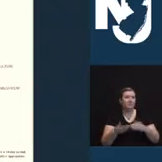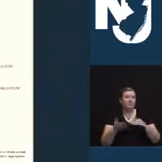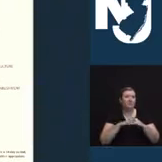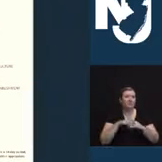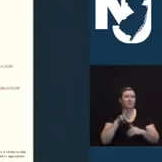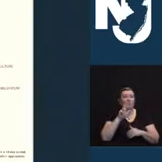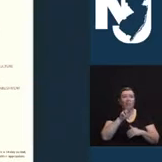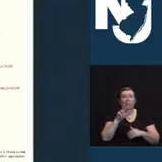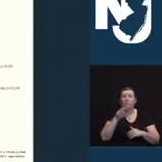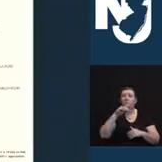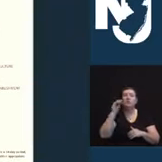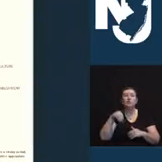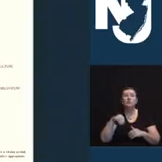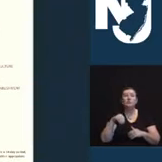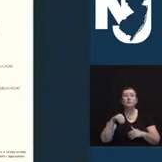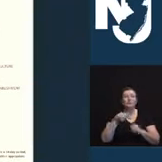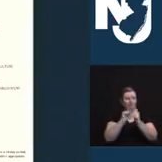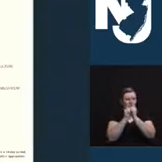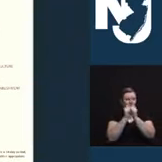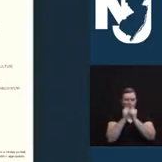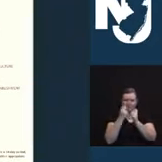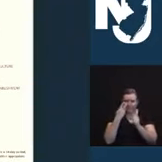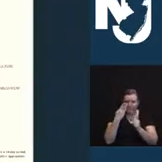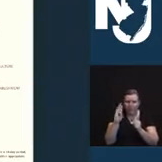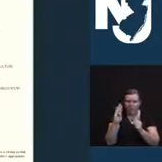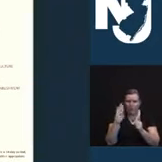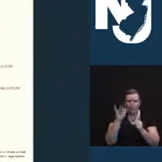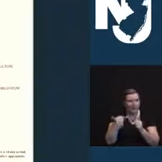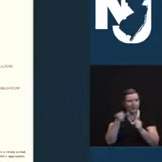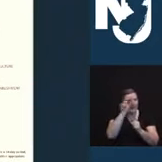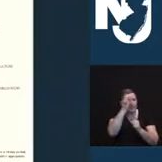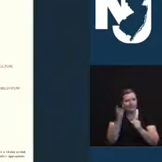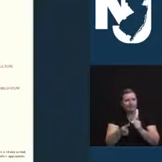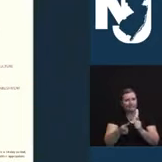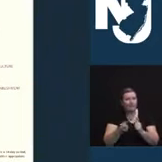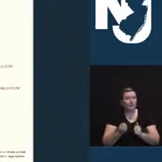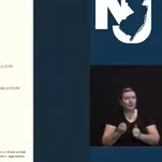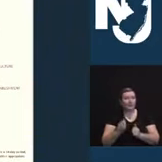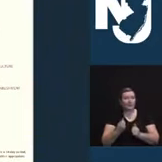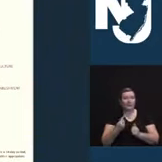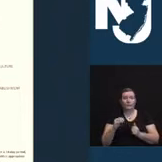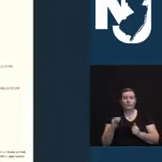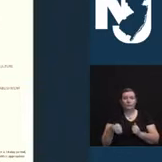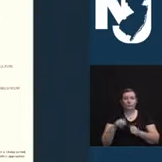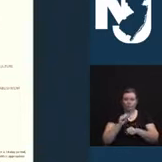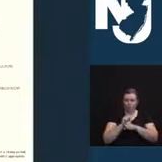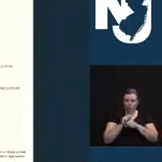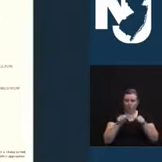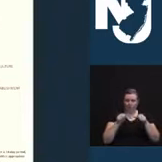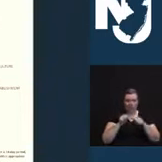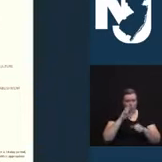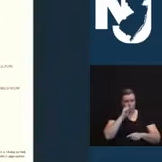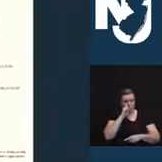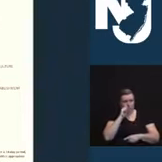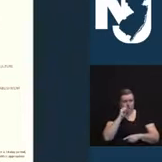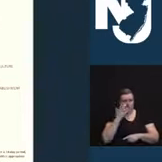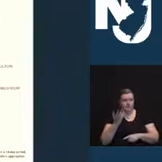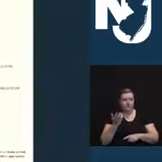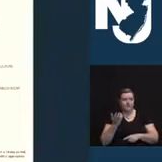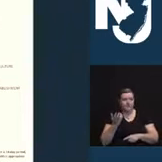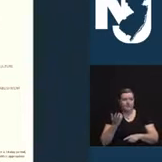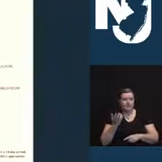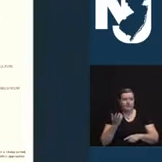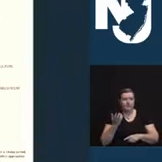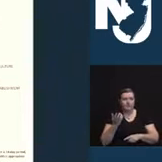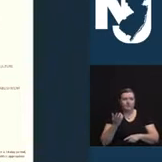among sports teams, 11% in workplace government, 10% each attributed to workplace,